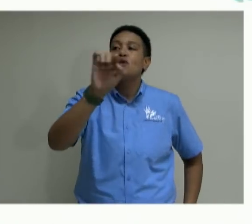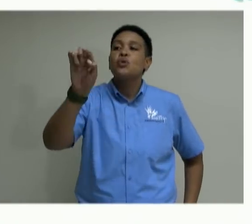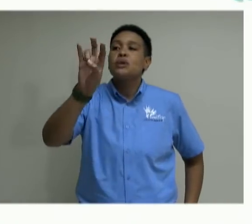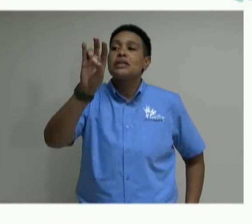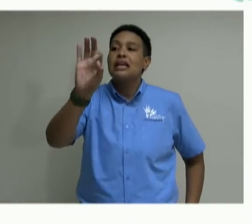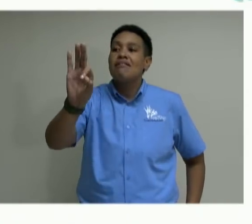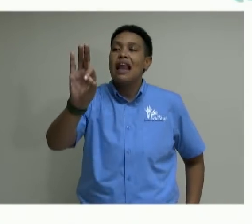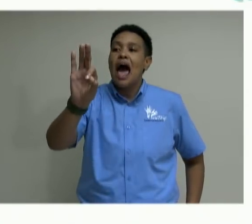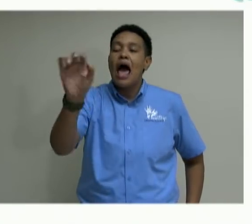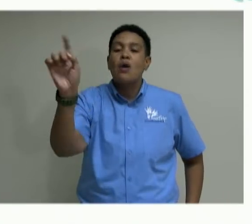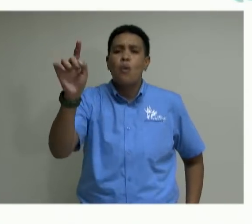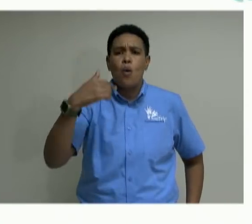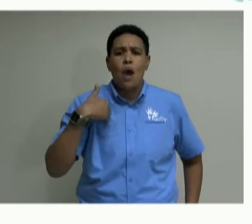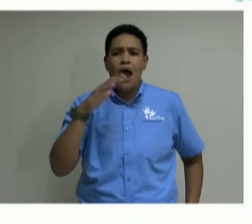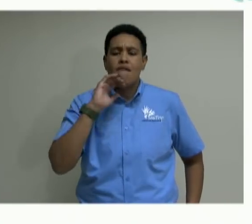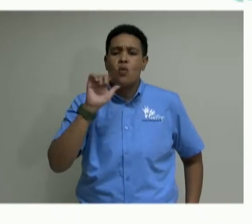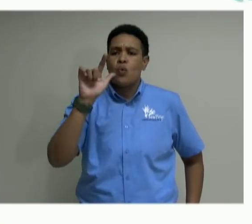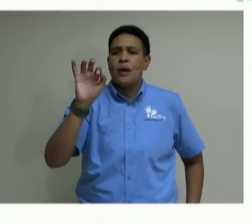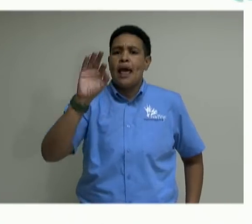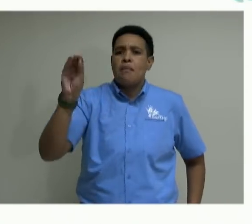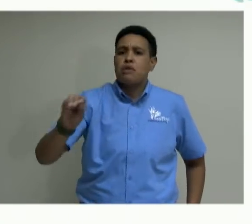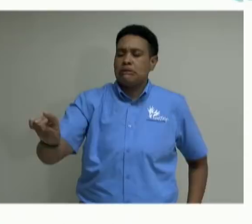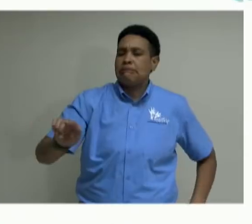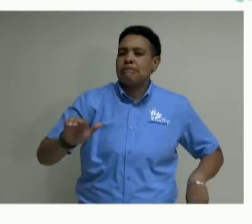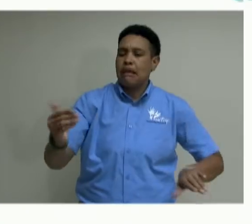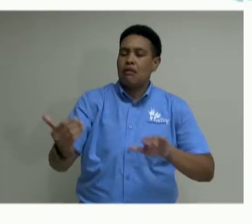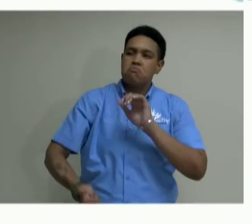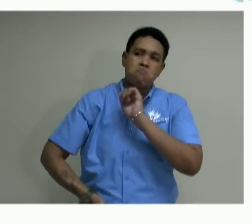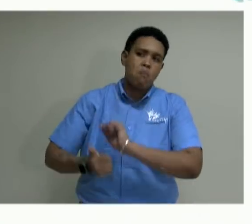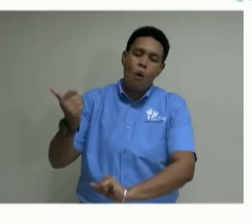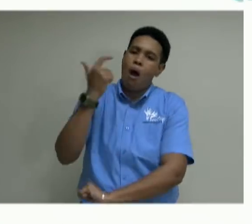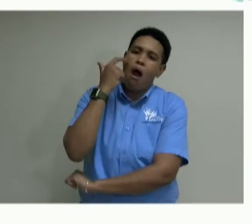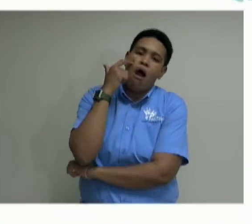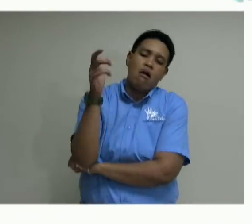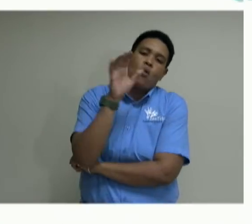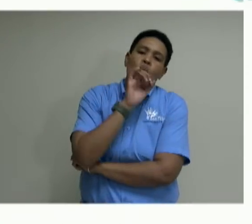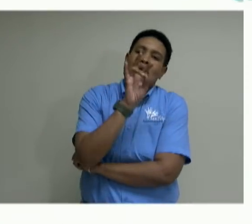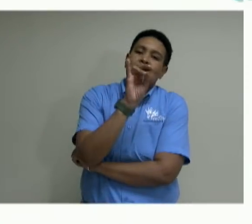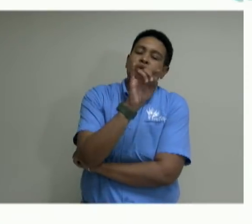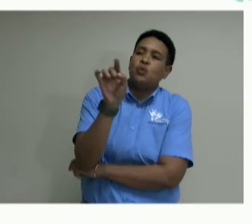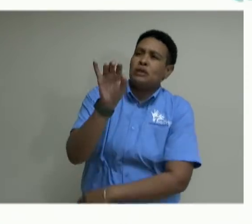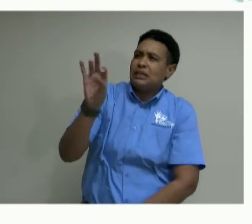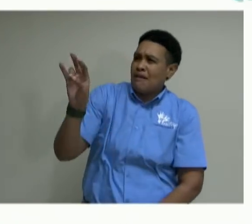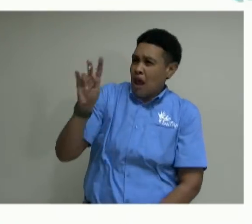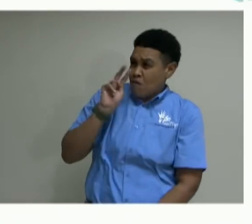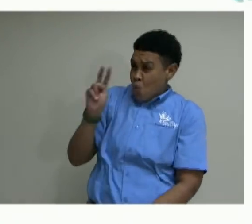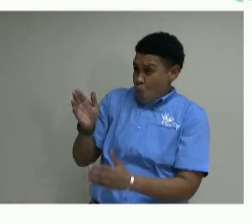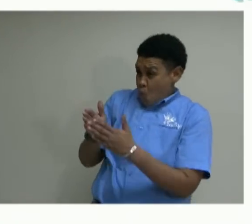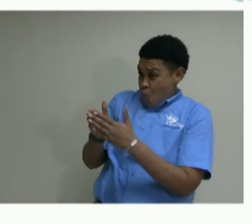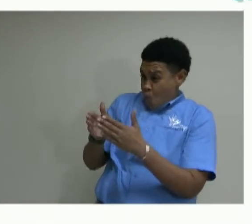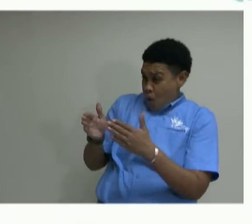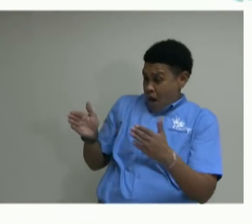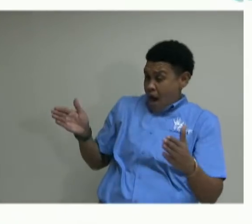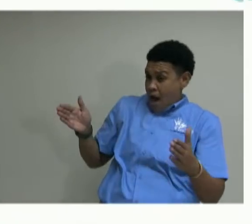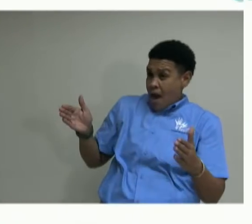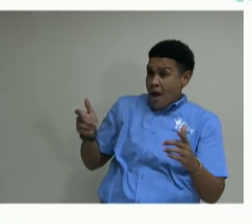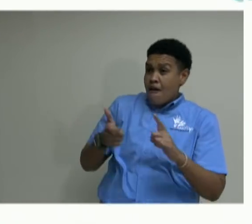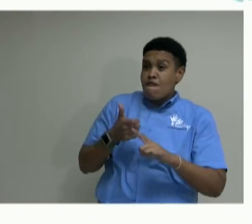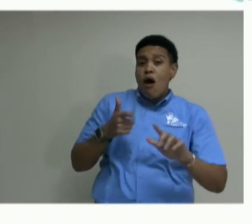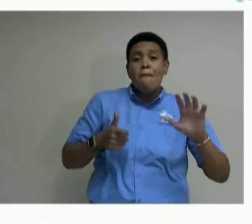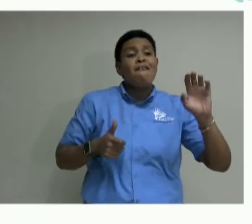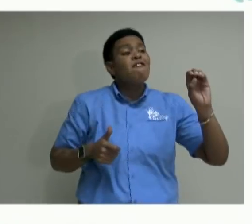79, where we have 29% of our deaths. But if we want to look wider, we could see from the